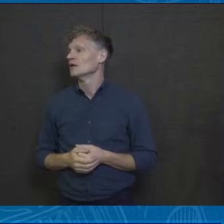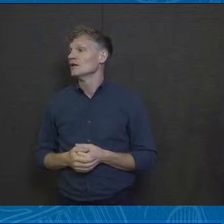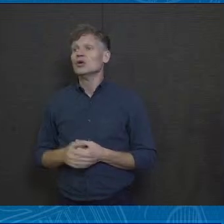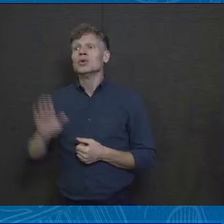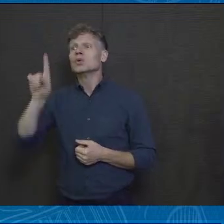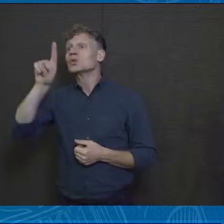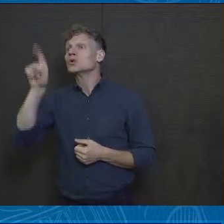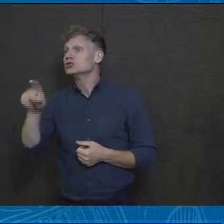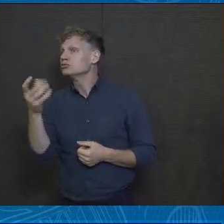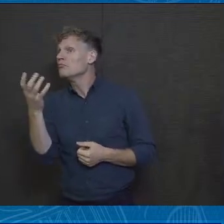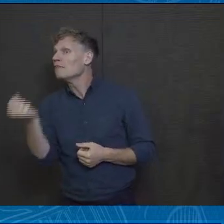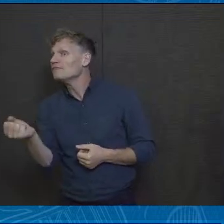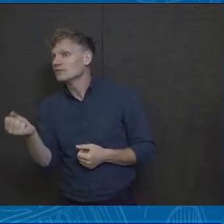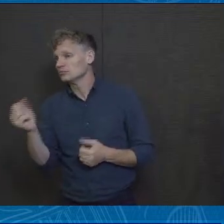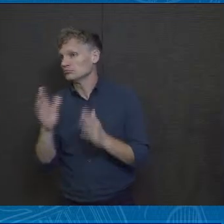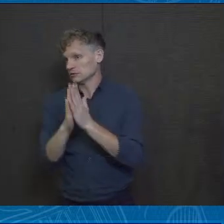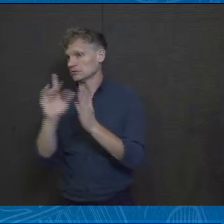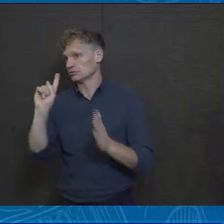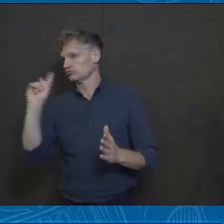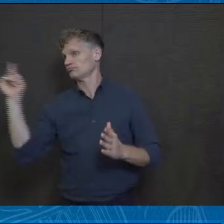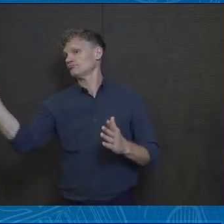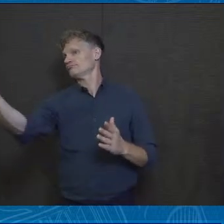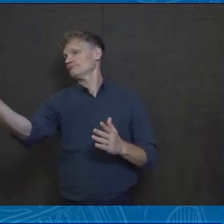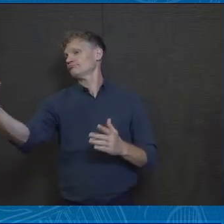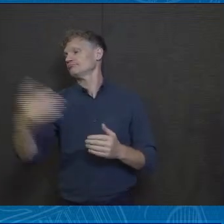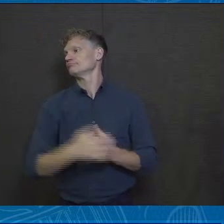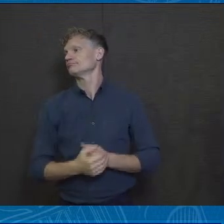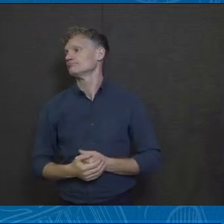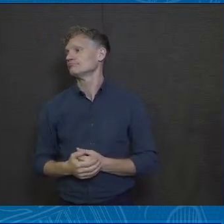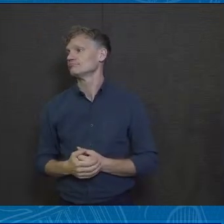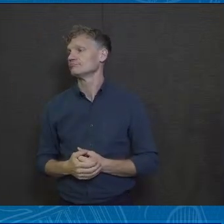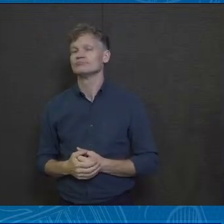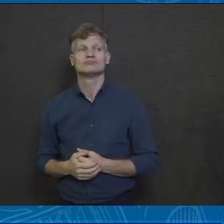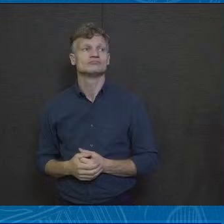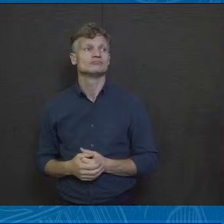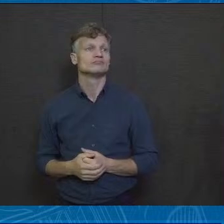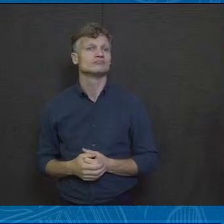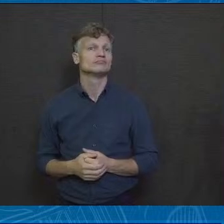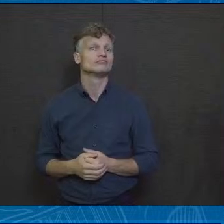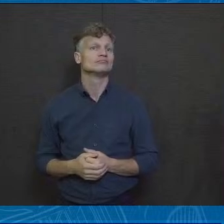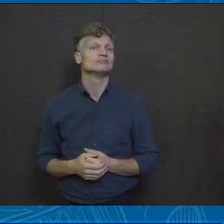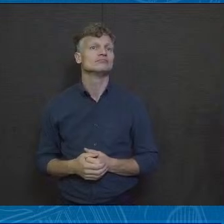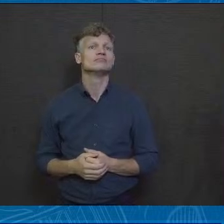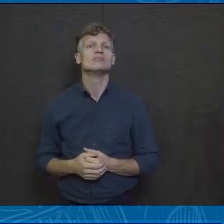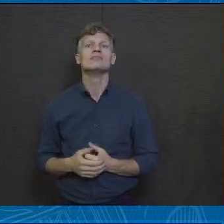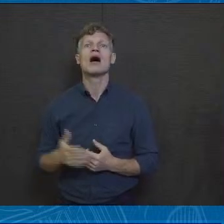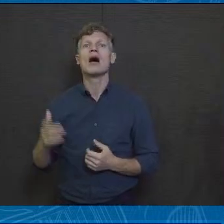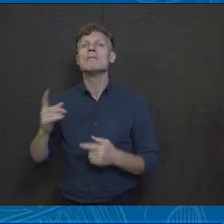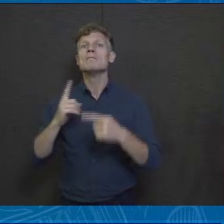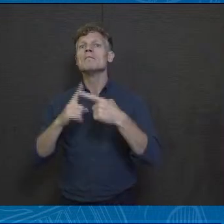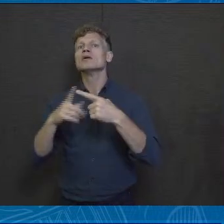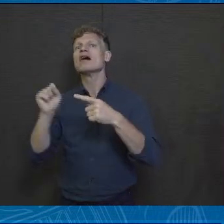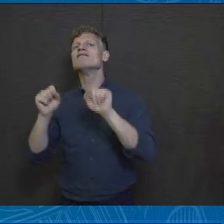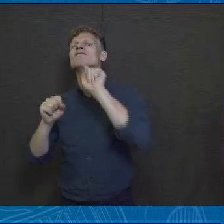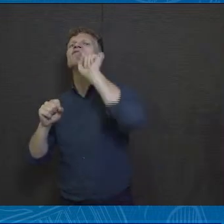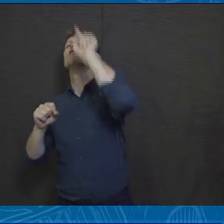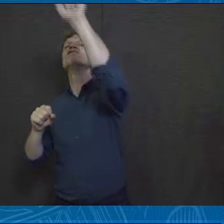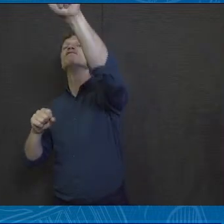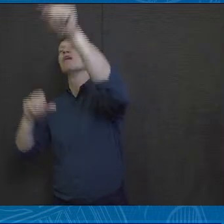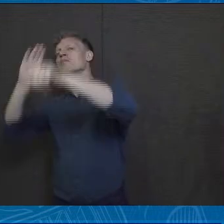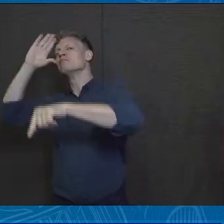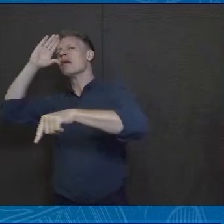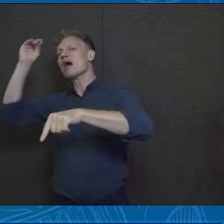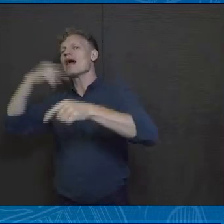just make your way to the microphone. We do have Harold roving with a microphone, but